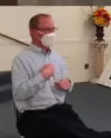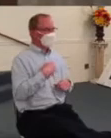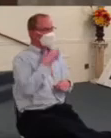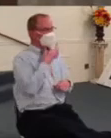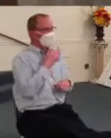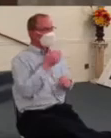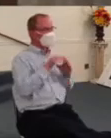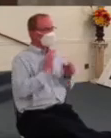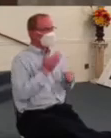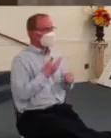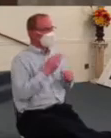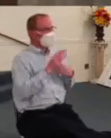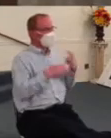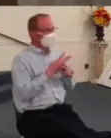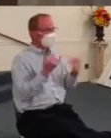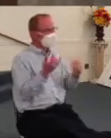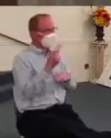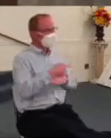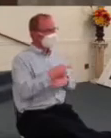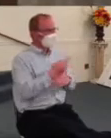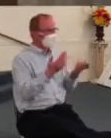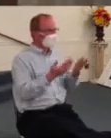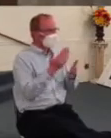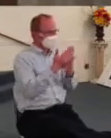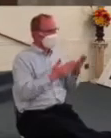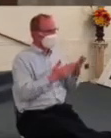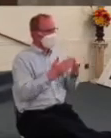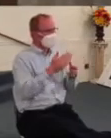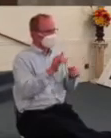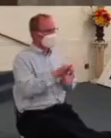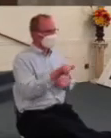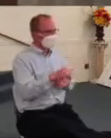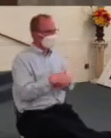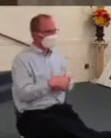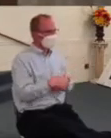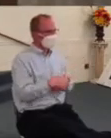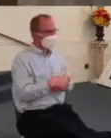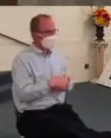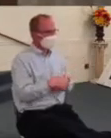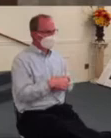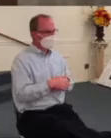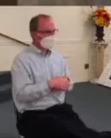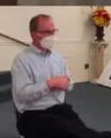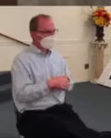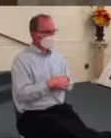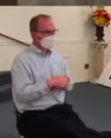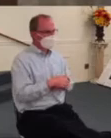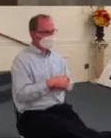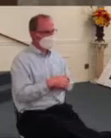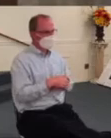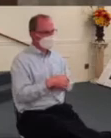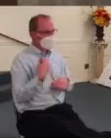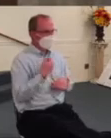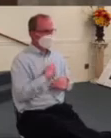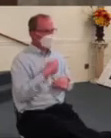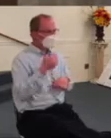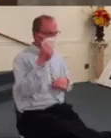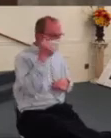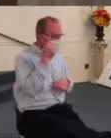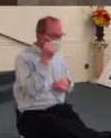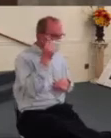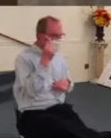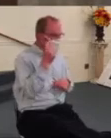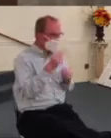same way. We're on a wrong wavelength when we look at Christianity and